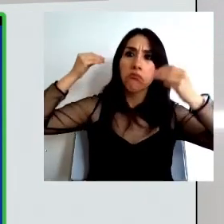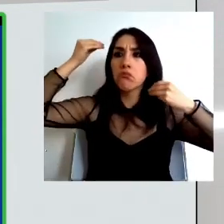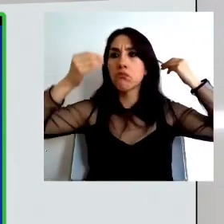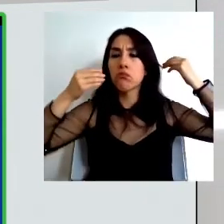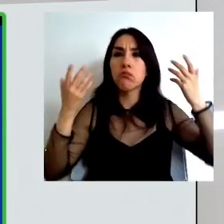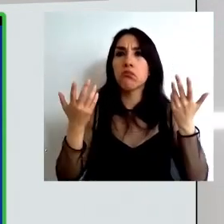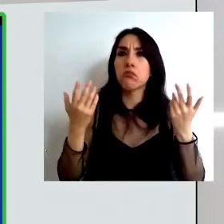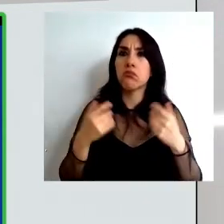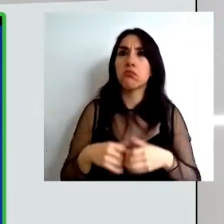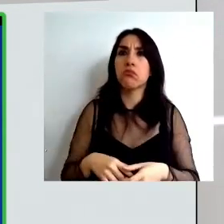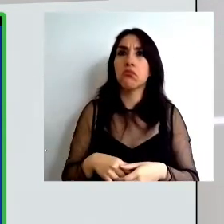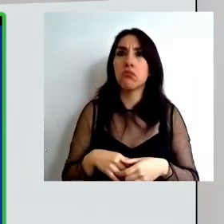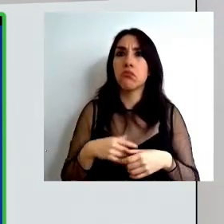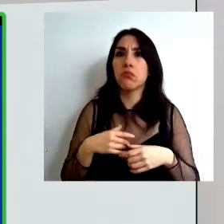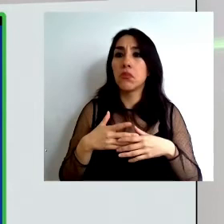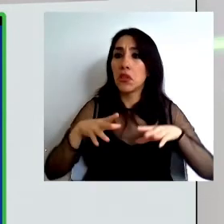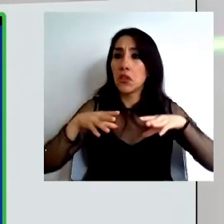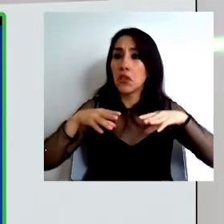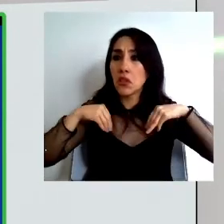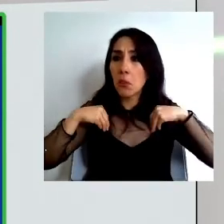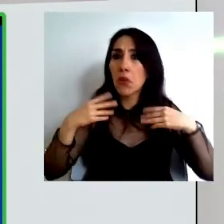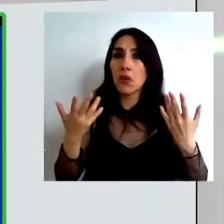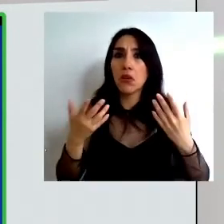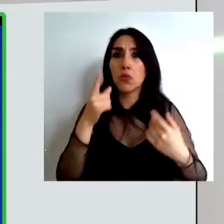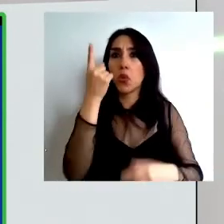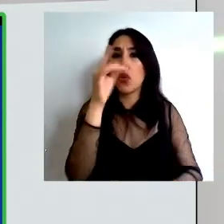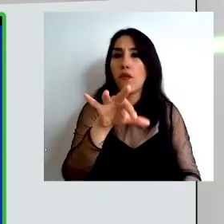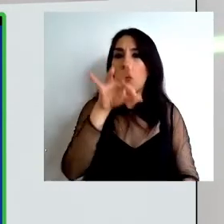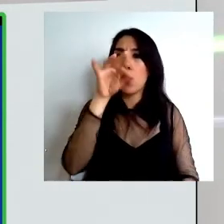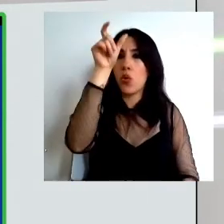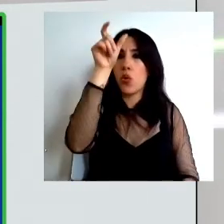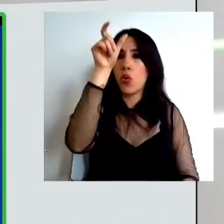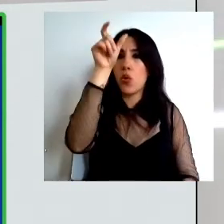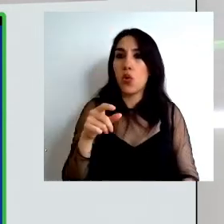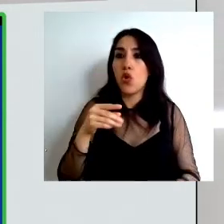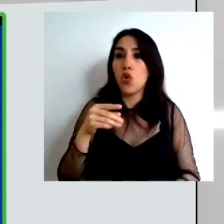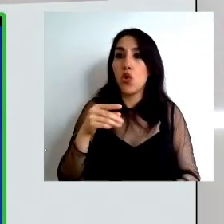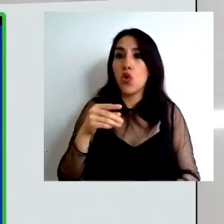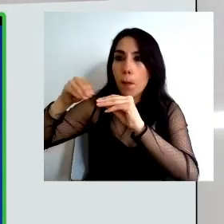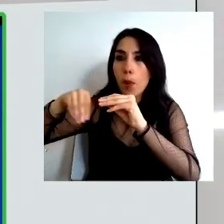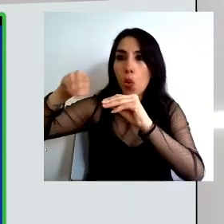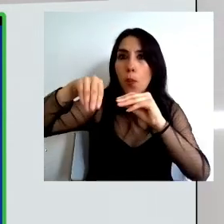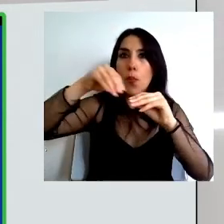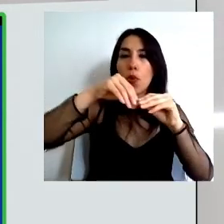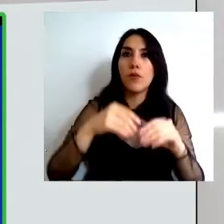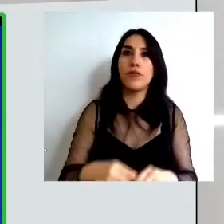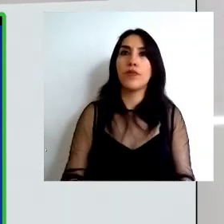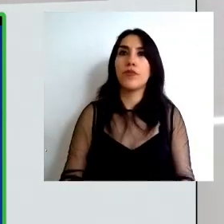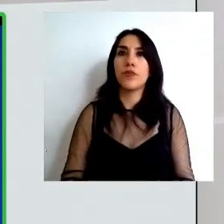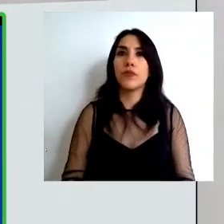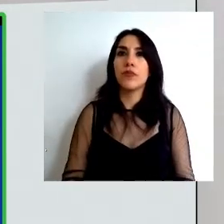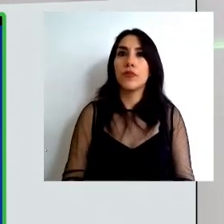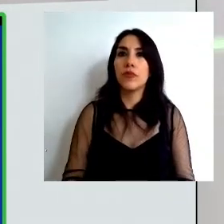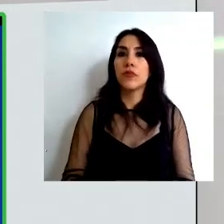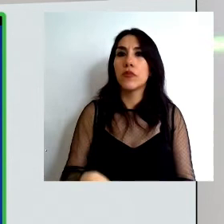I don't know, Walburga, in your case, do you have perhaps more specific indicators of how you measure your own success in doing